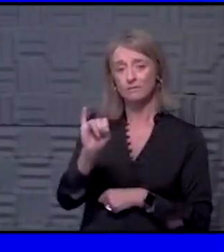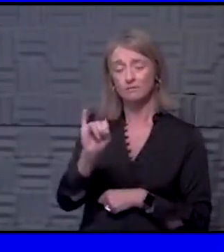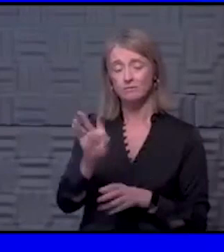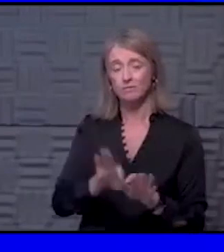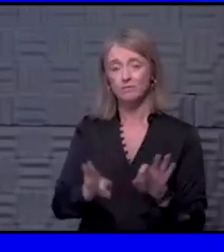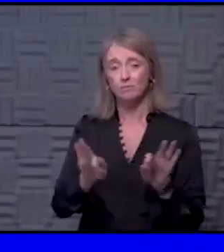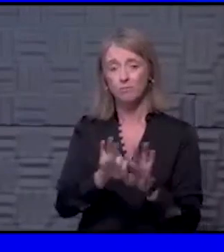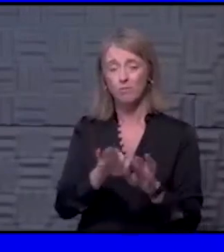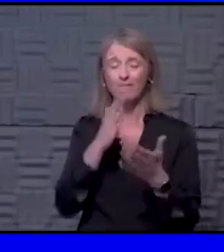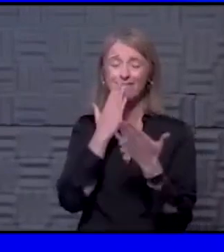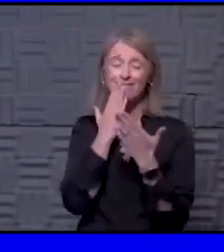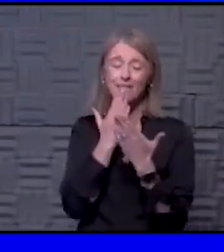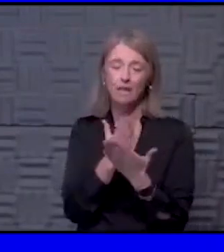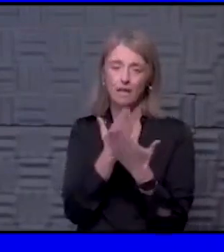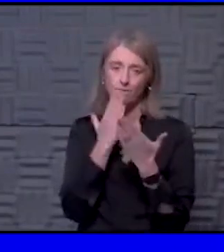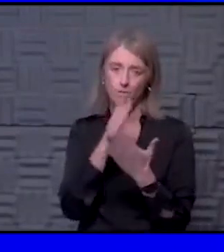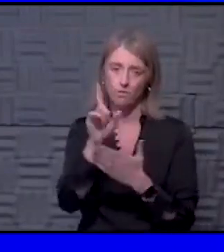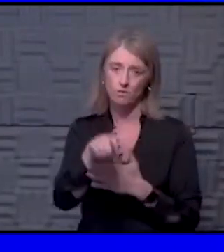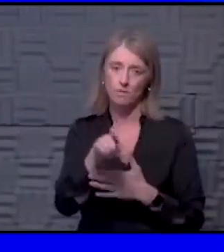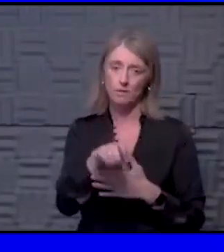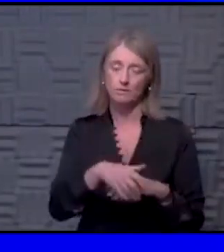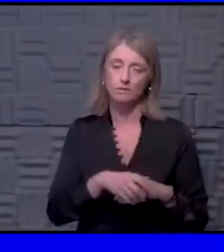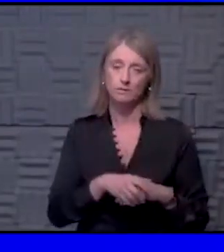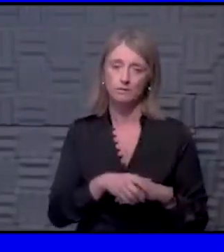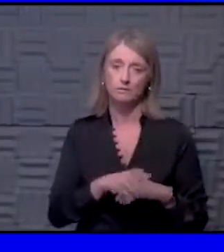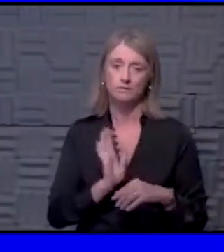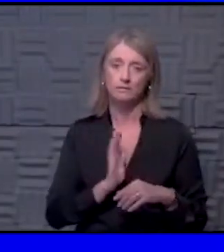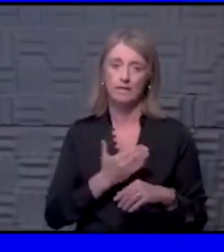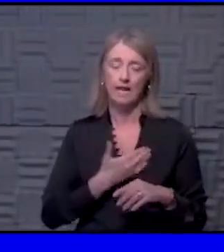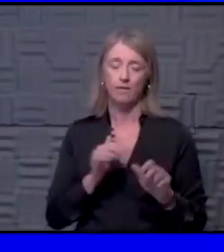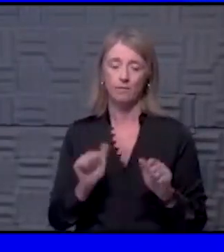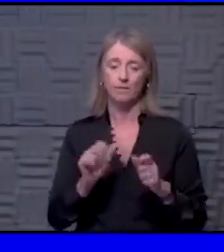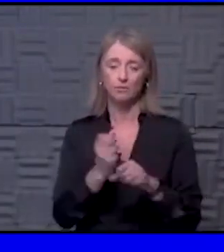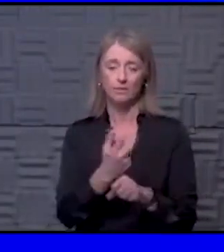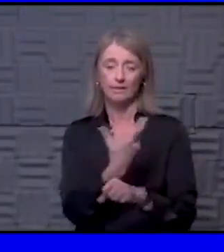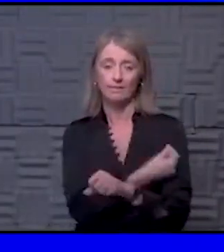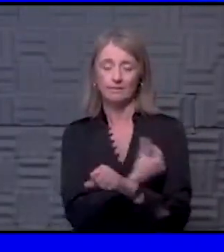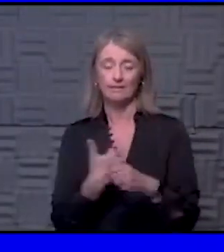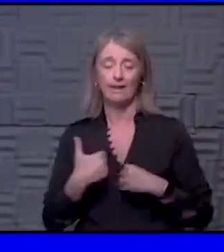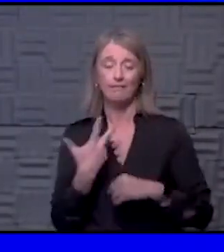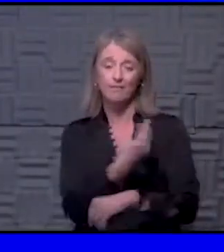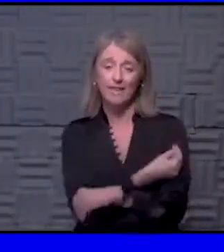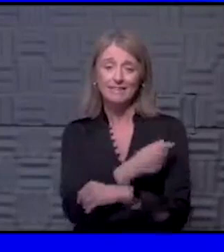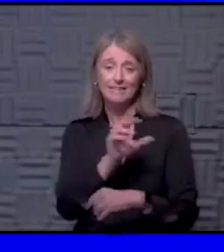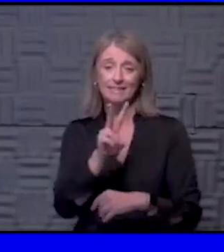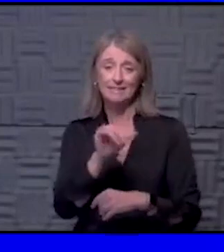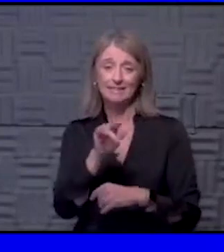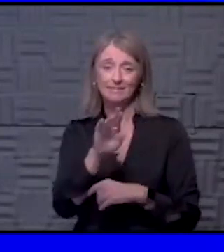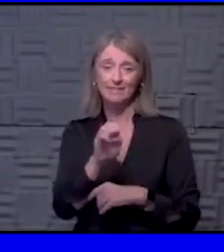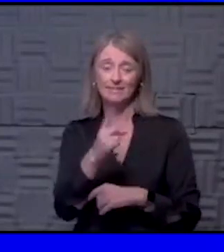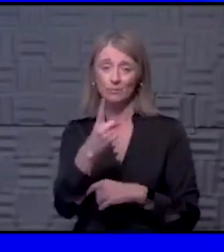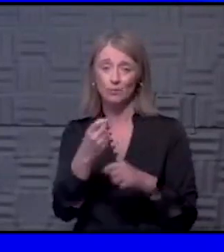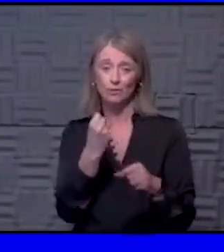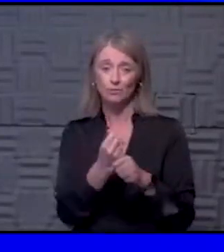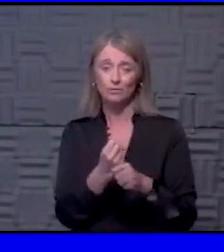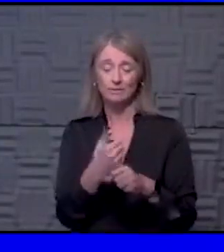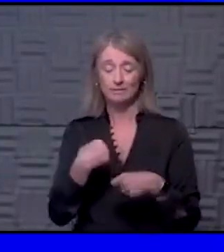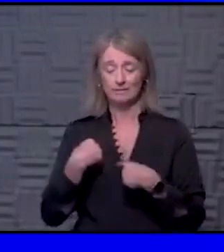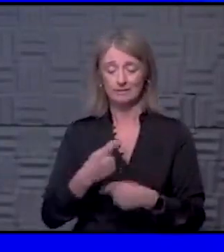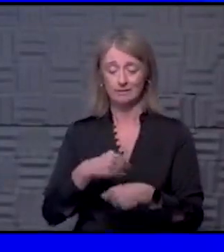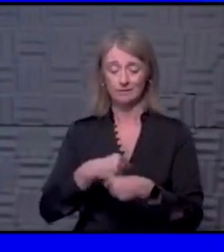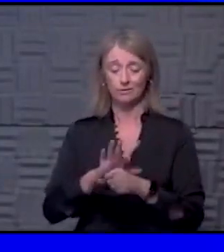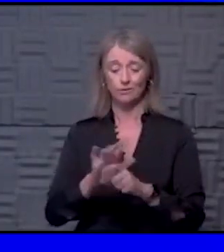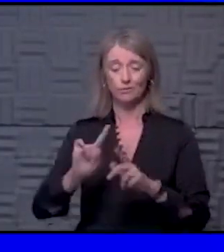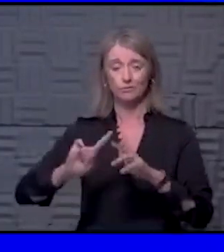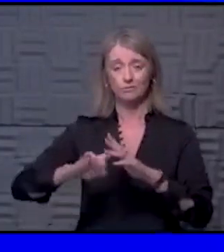be thankful about our ability to get the vaccines and have the vaccines in a year since COVID